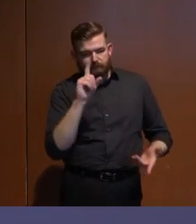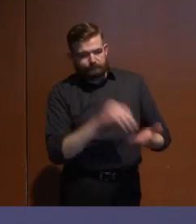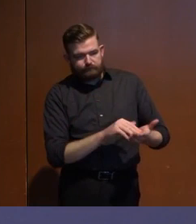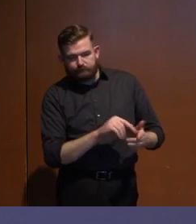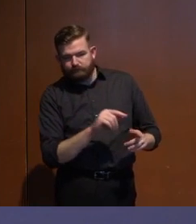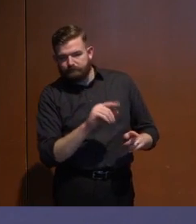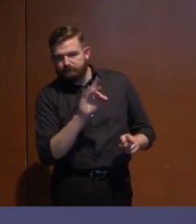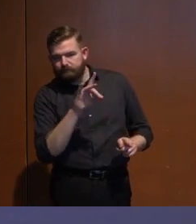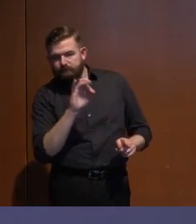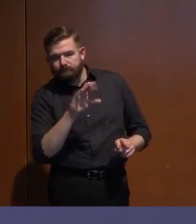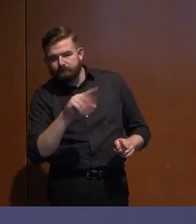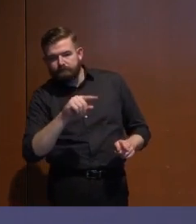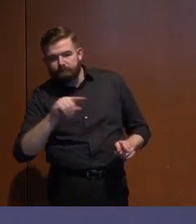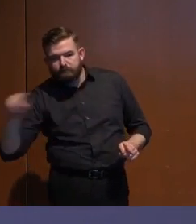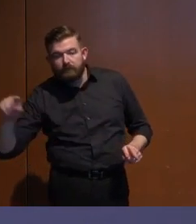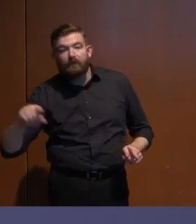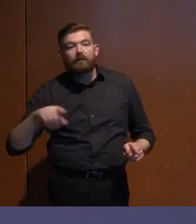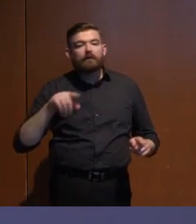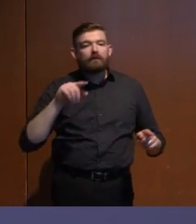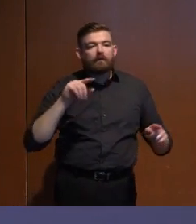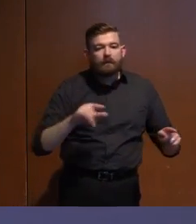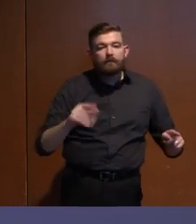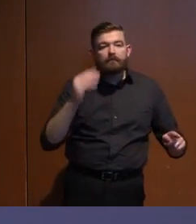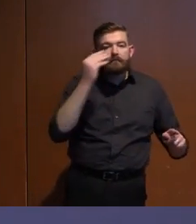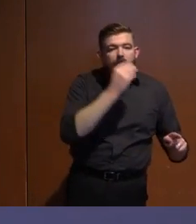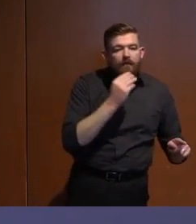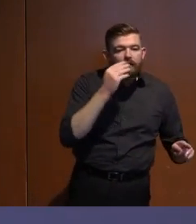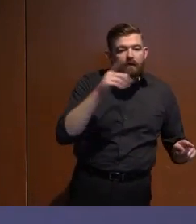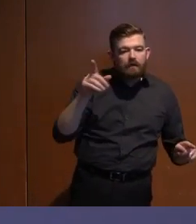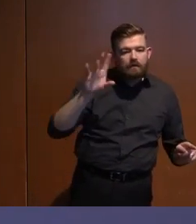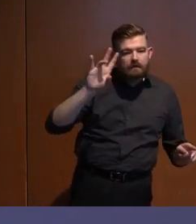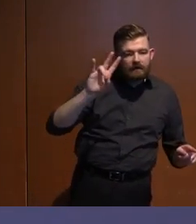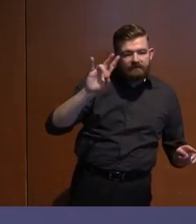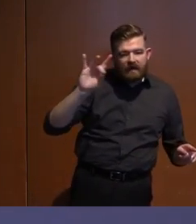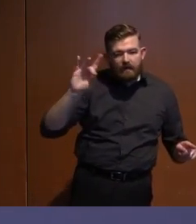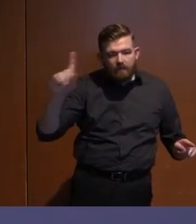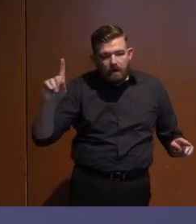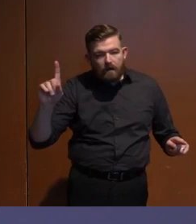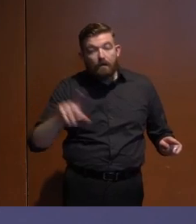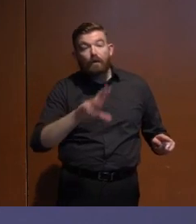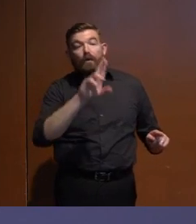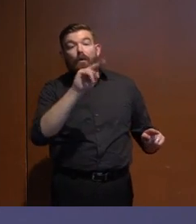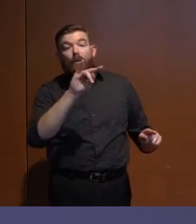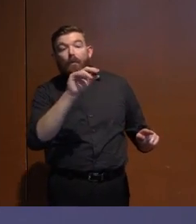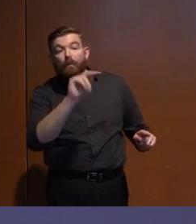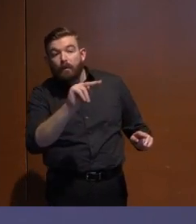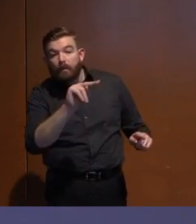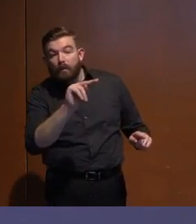Middlesex, 808. Monmouth, 781. Union,